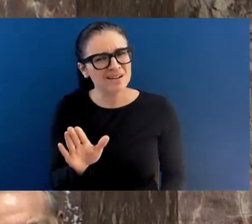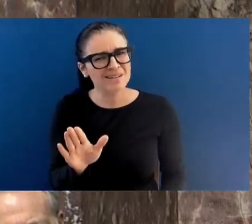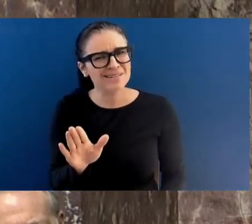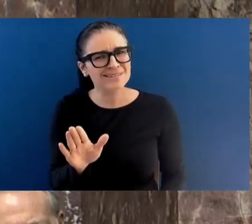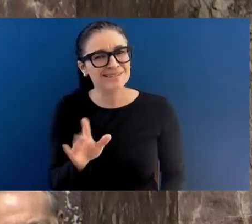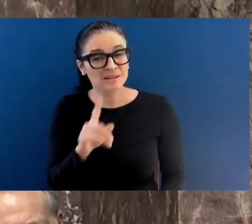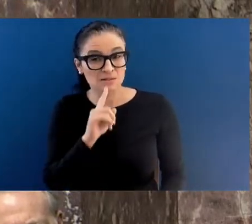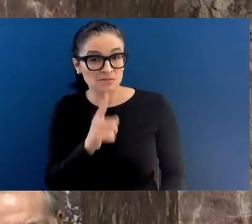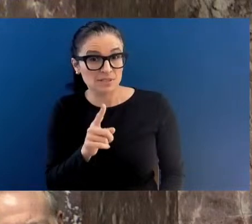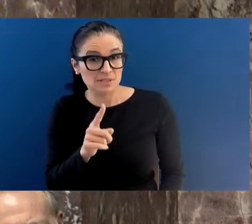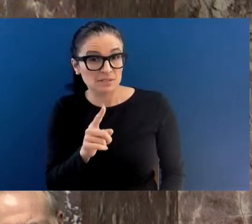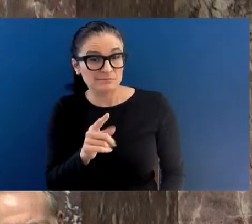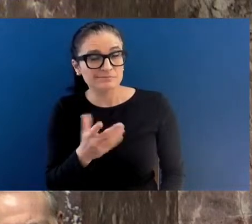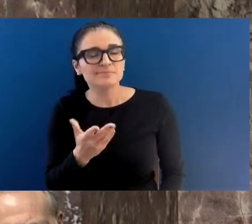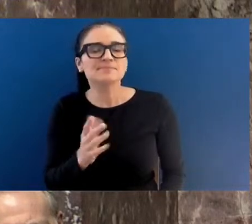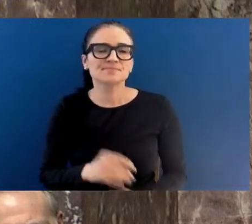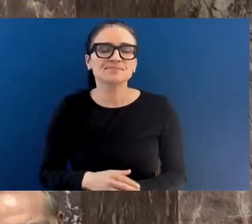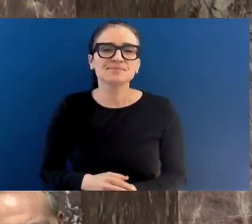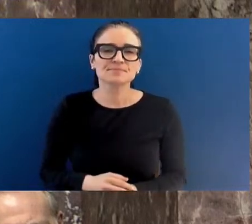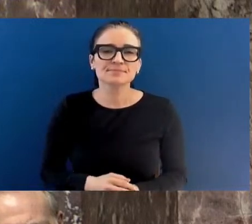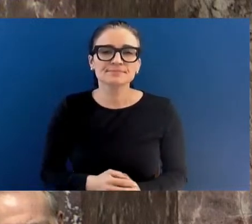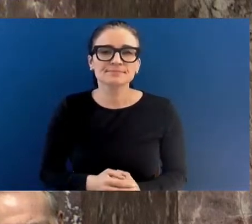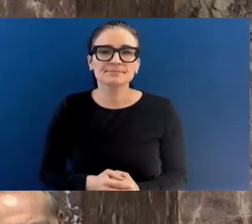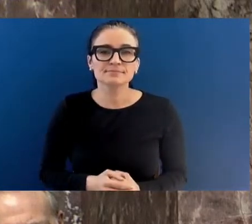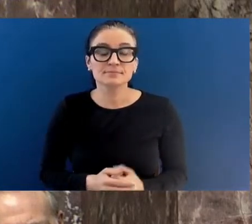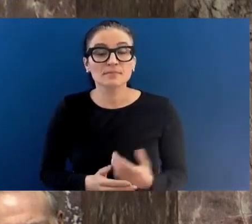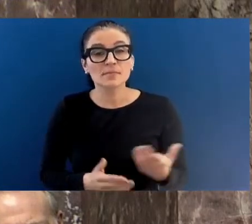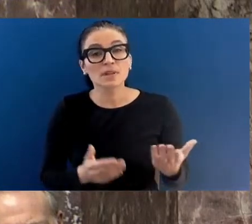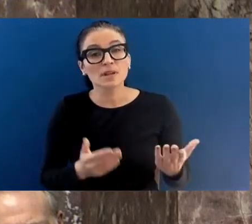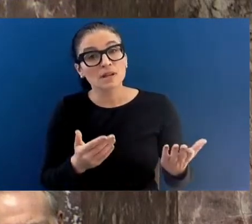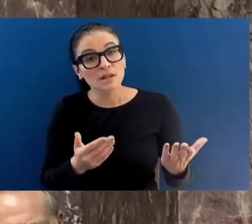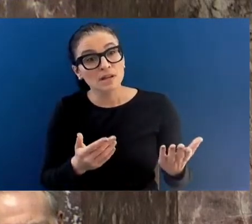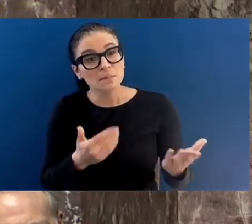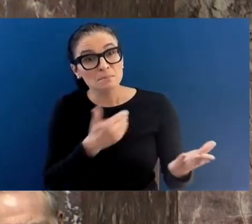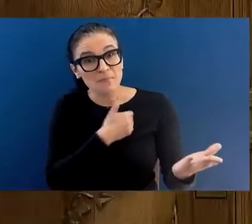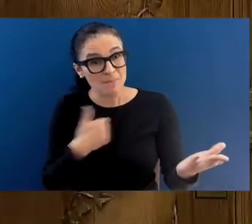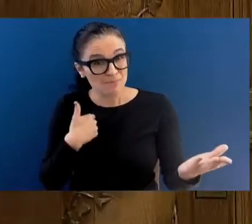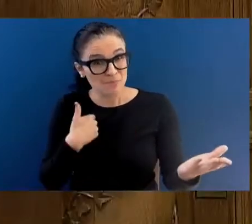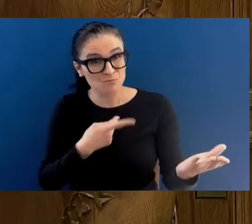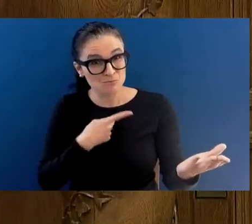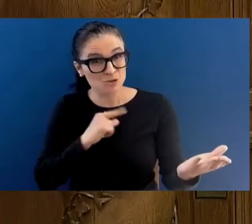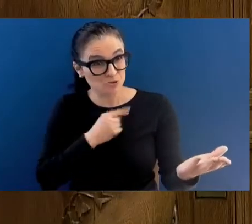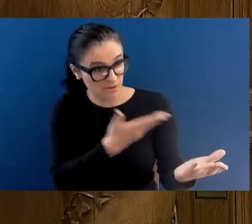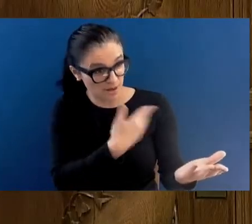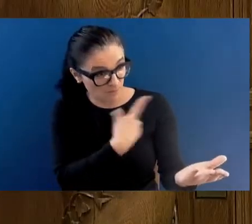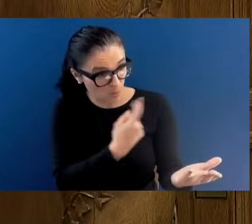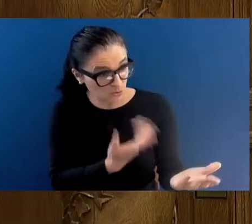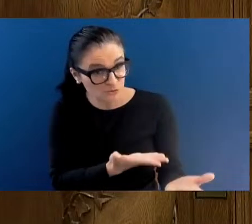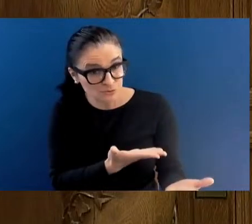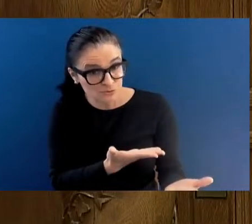the member from Prince George has a question, she should feel free to stand up and ask a question. Members.